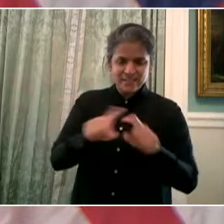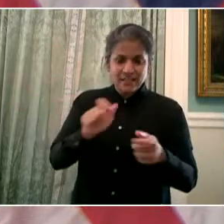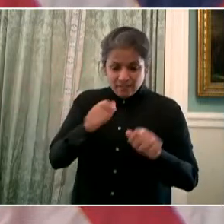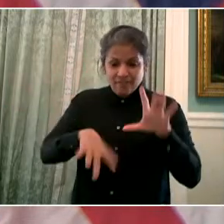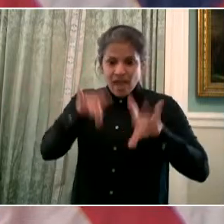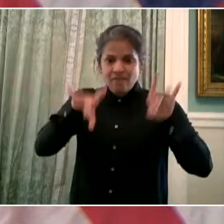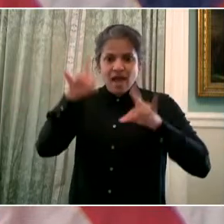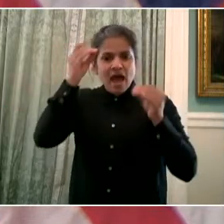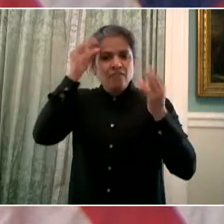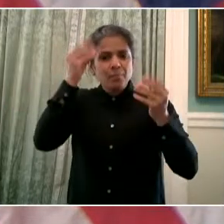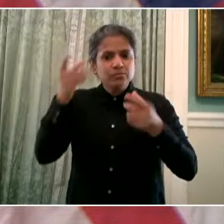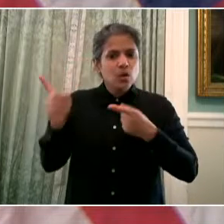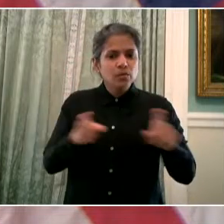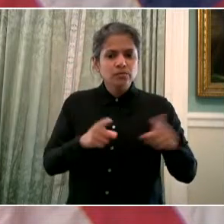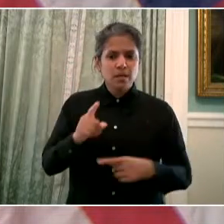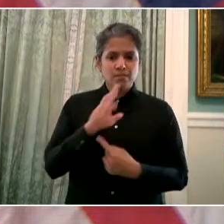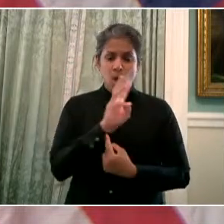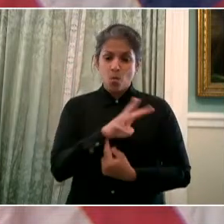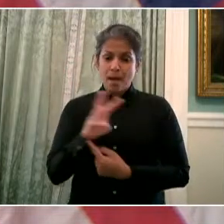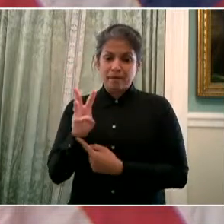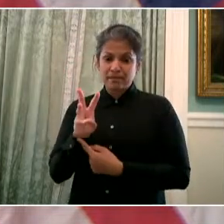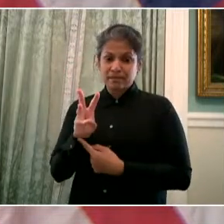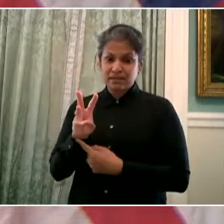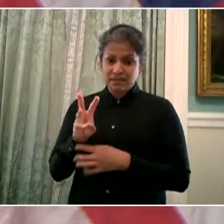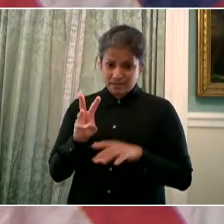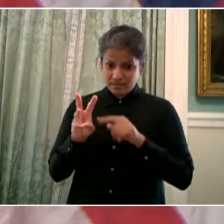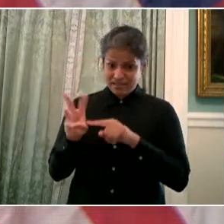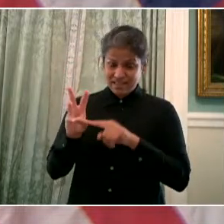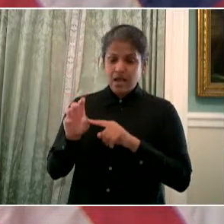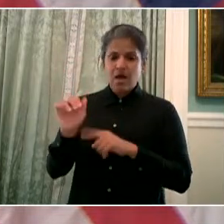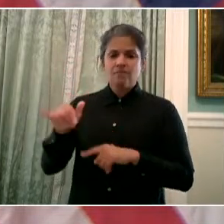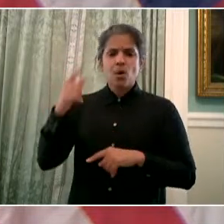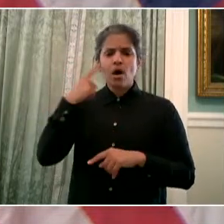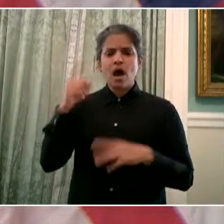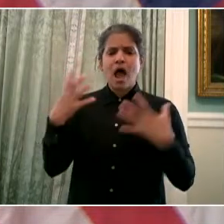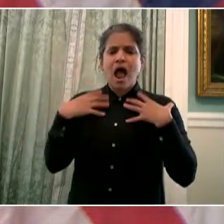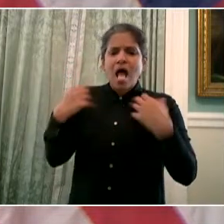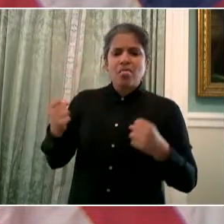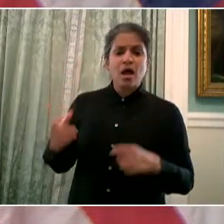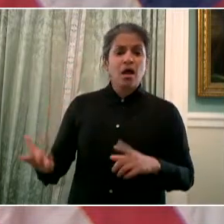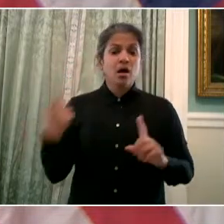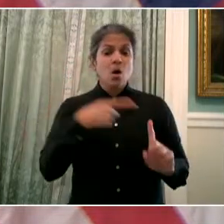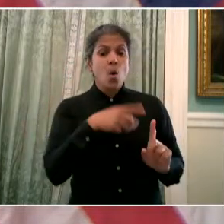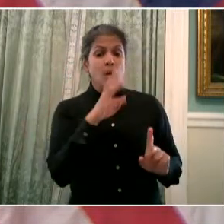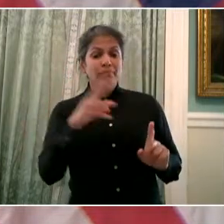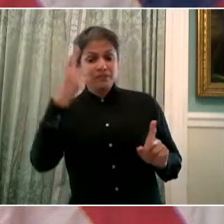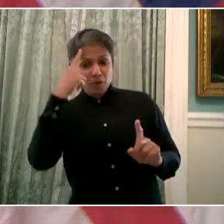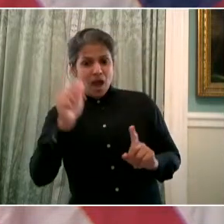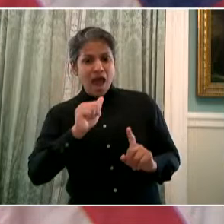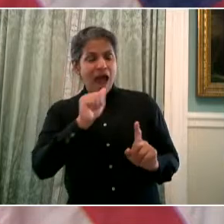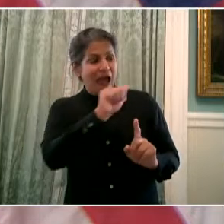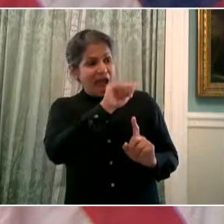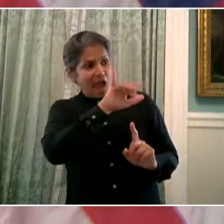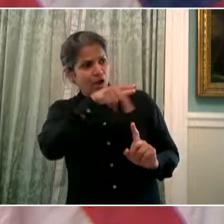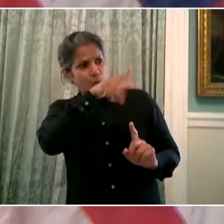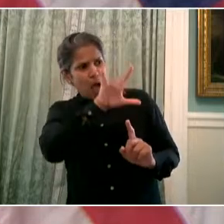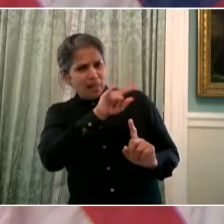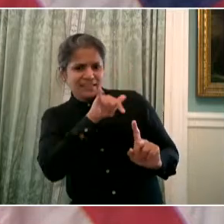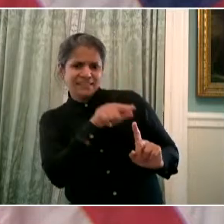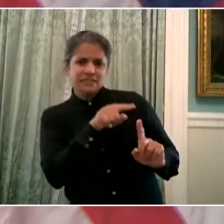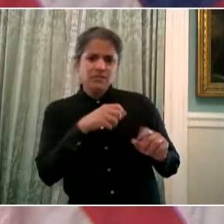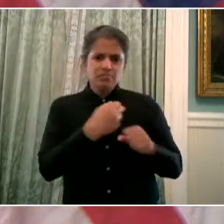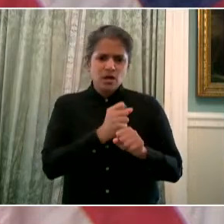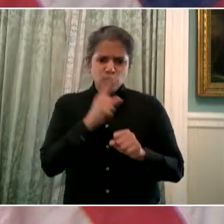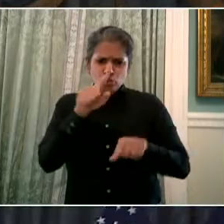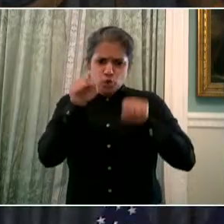site, as Dr. Vasan said. But I would encourage you to sign up for that, and that way you'd have the most up-to-date information to make that decision on